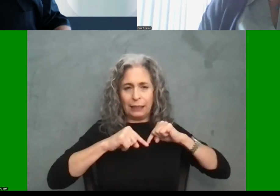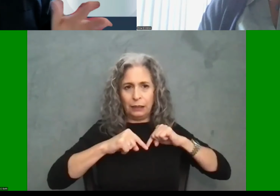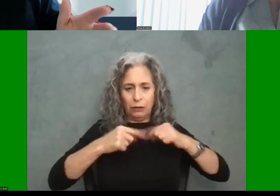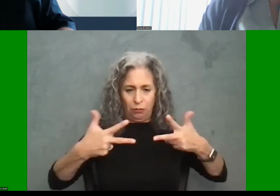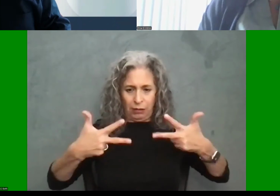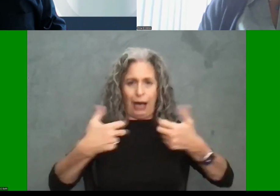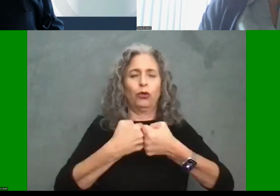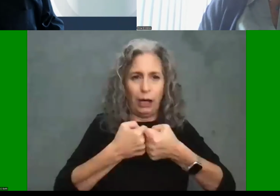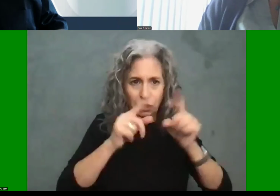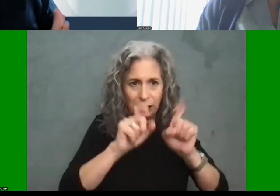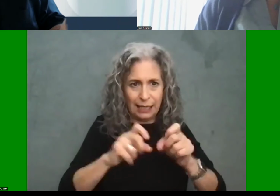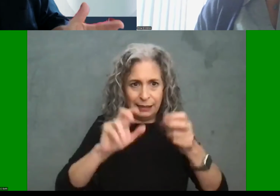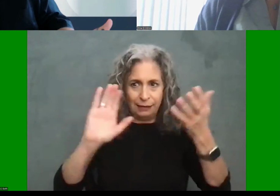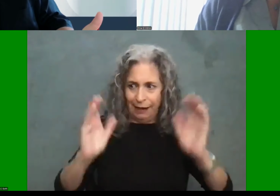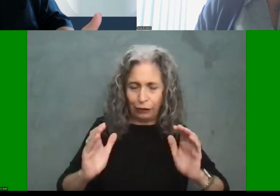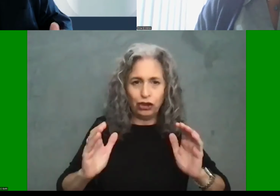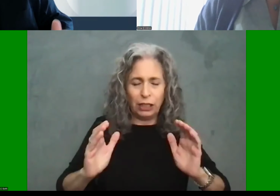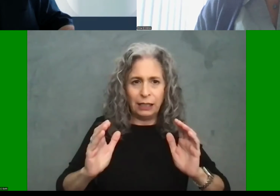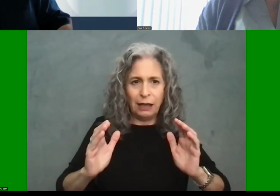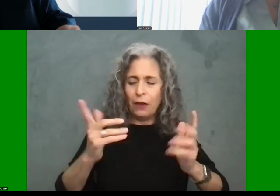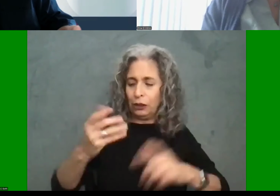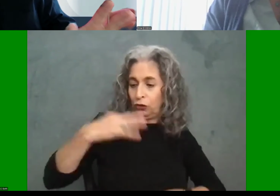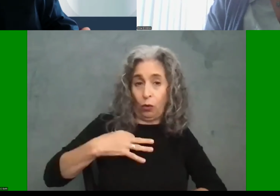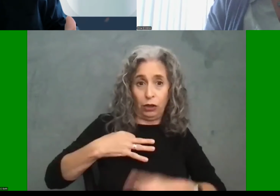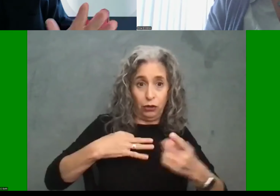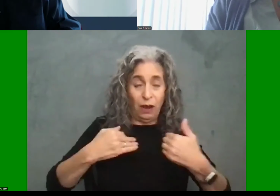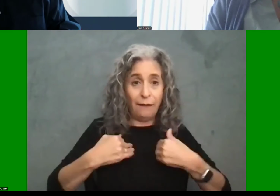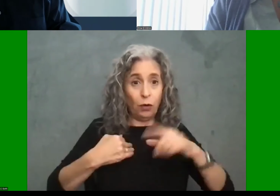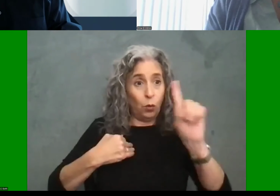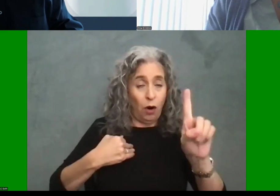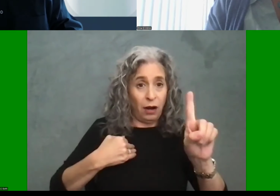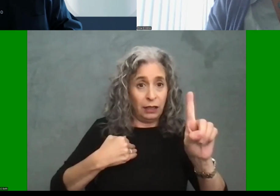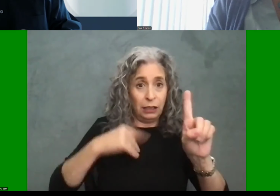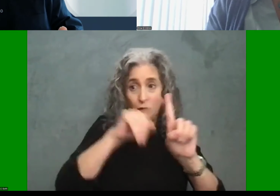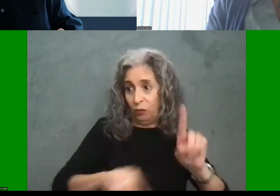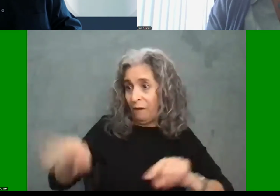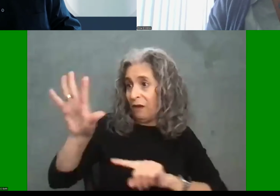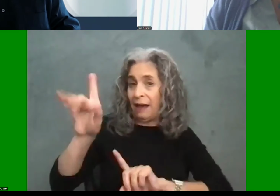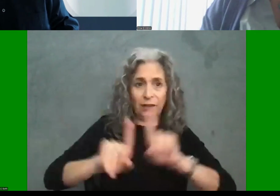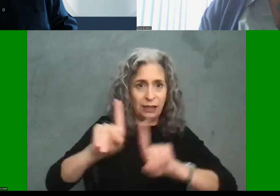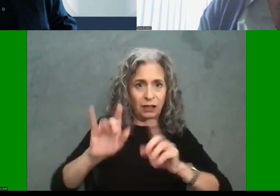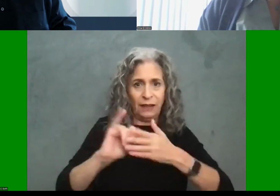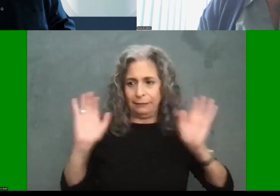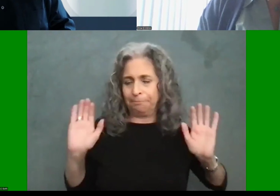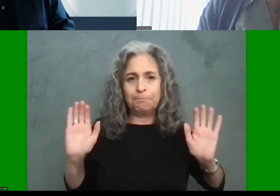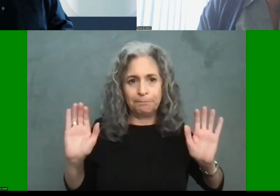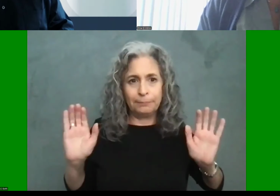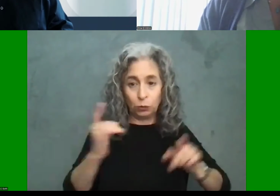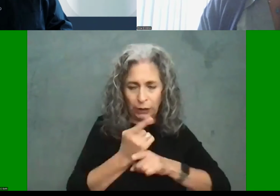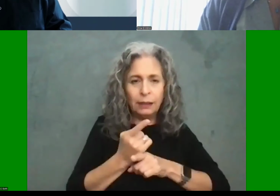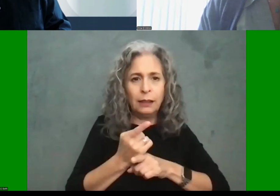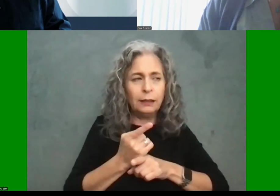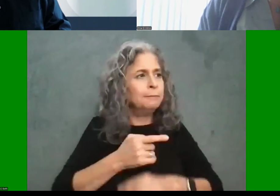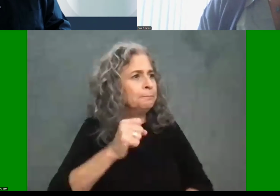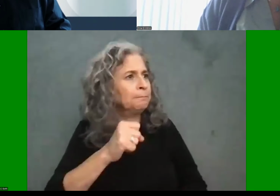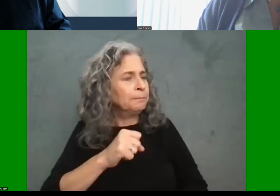test analogy, there's an Mm-hmm. overall score. You get 1 to 5 stars. That's it, Mm-hmm. right?